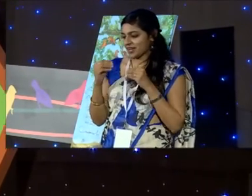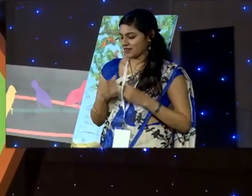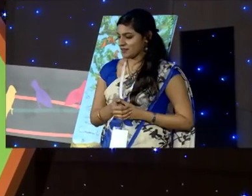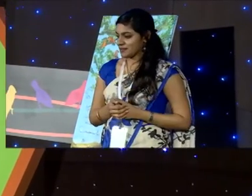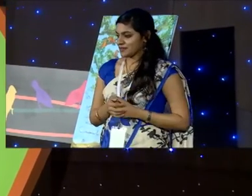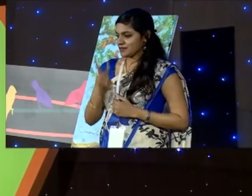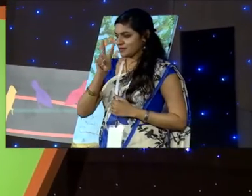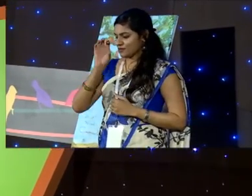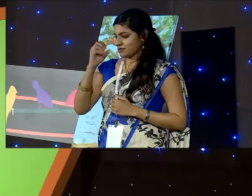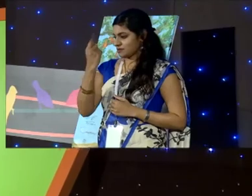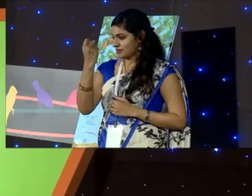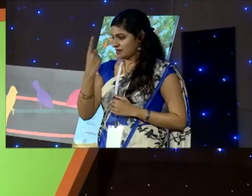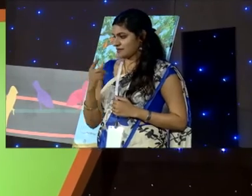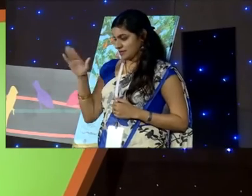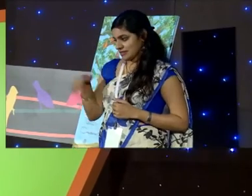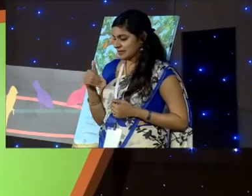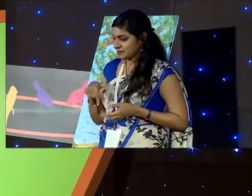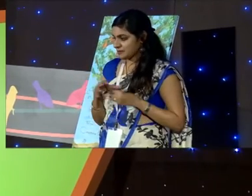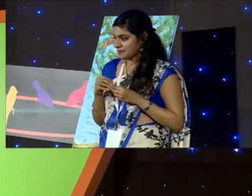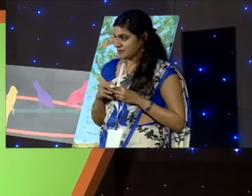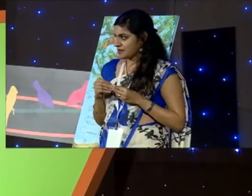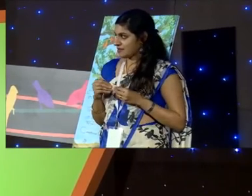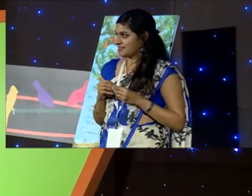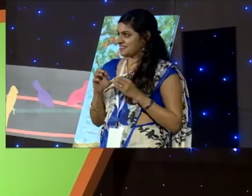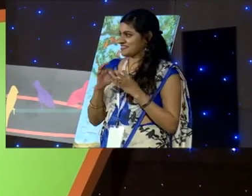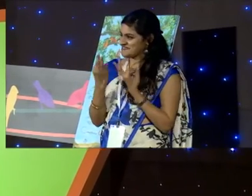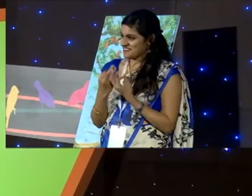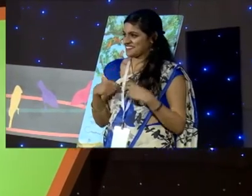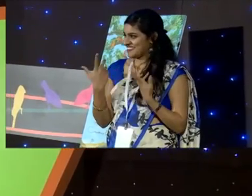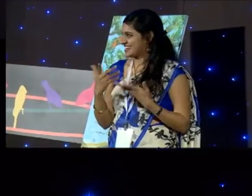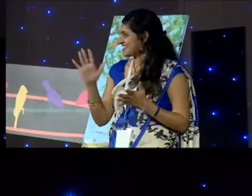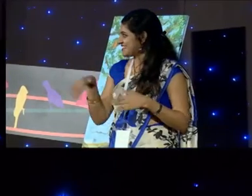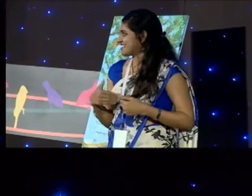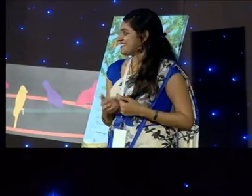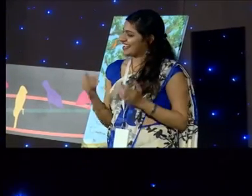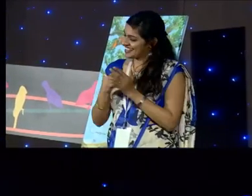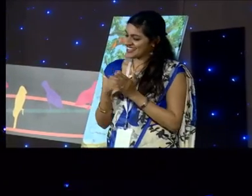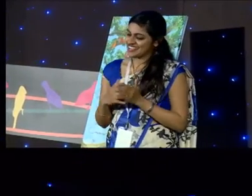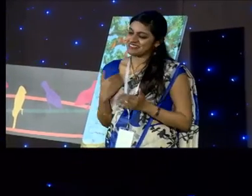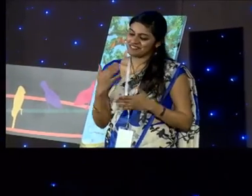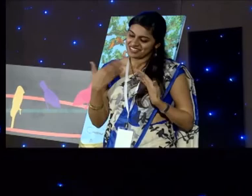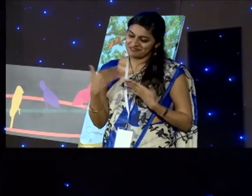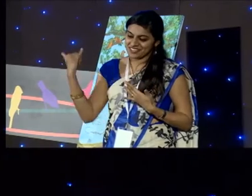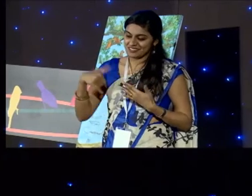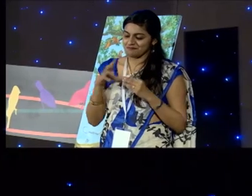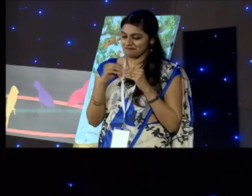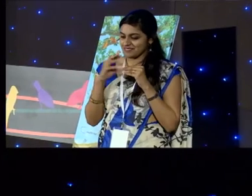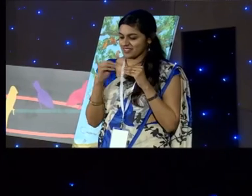In 2011, I was here for a family wedding. So it's nice to be back in the city.